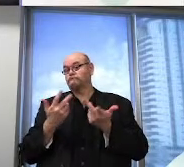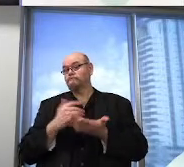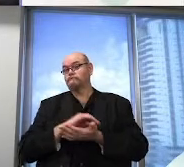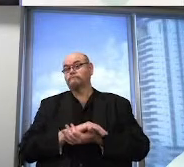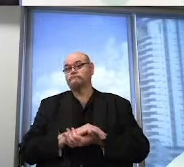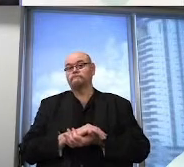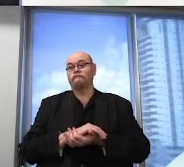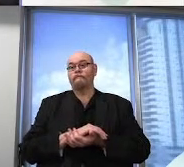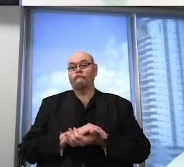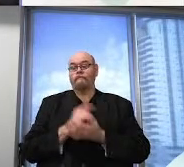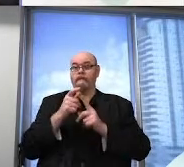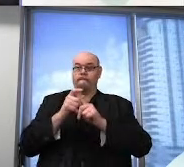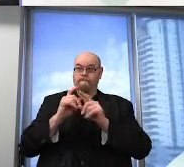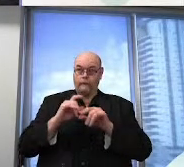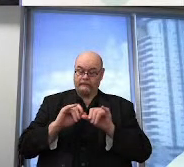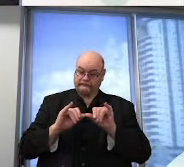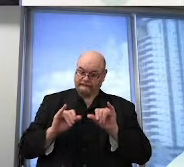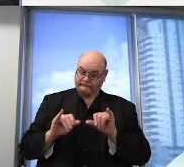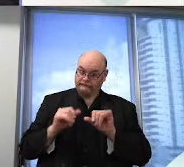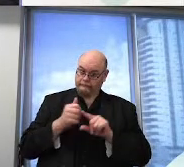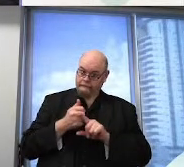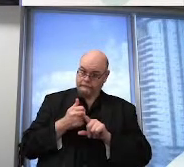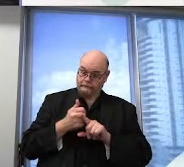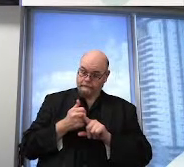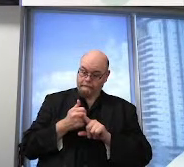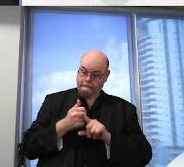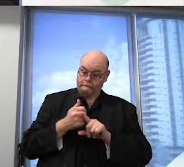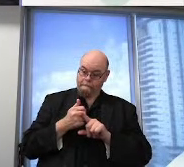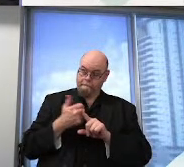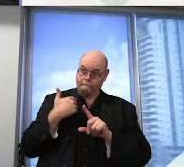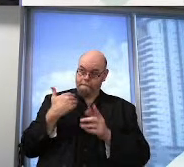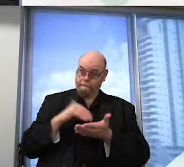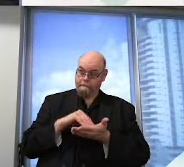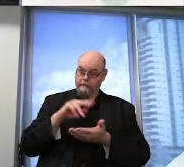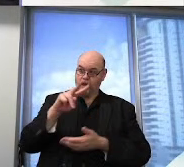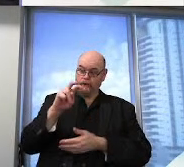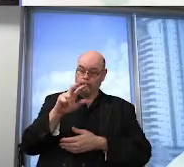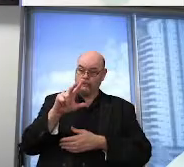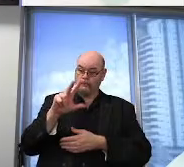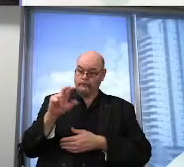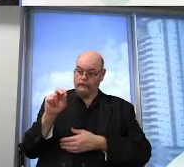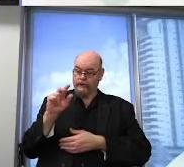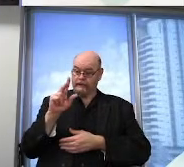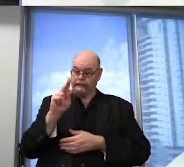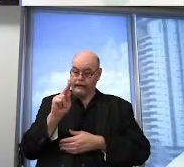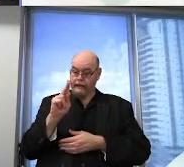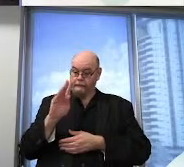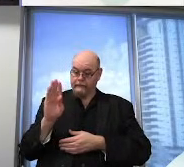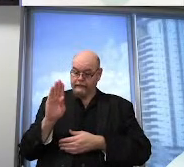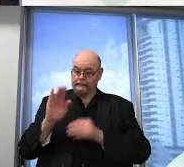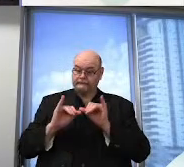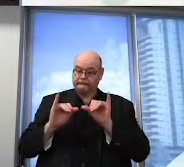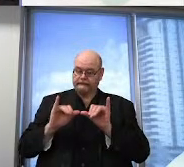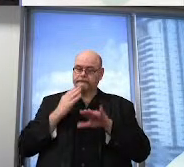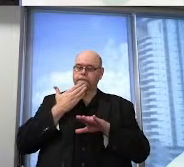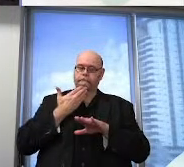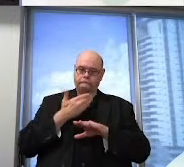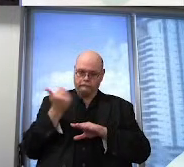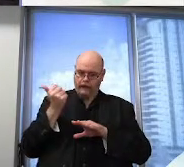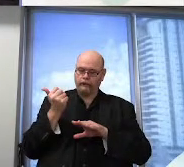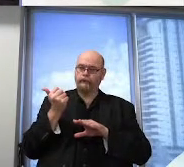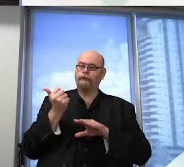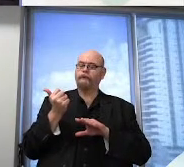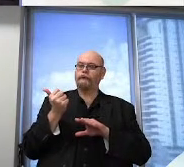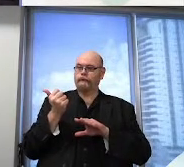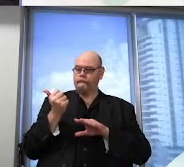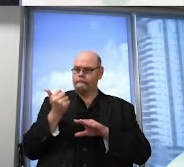condition. From the system, we have, again, the 230 kV system in a much better spot,